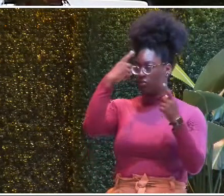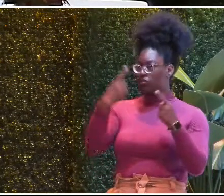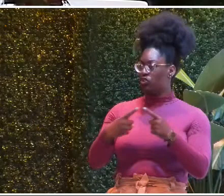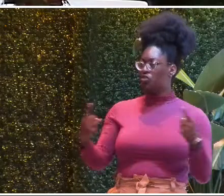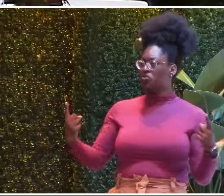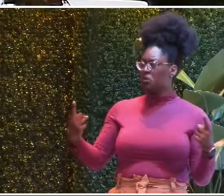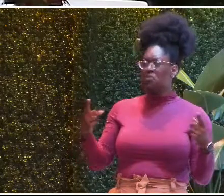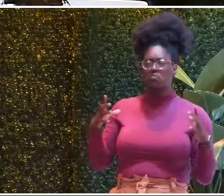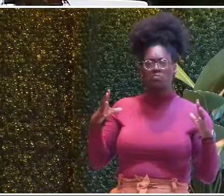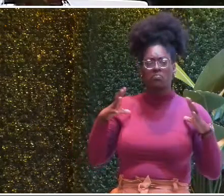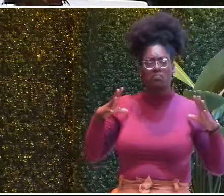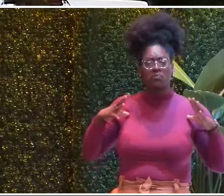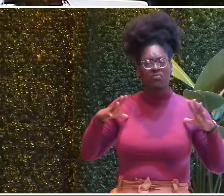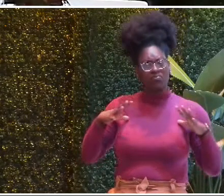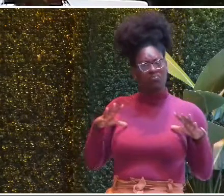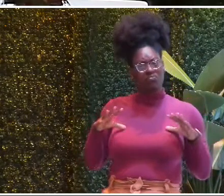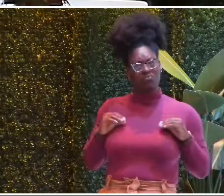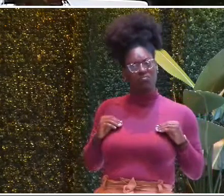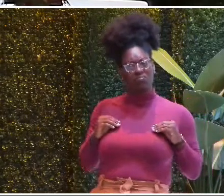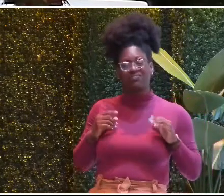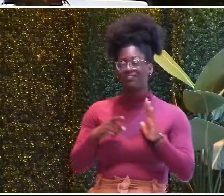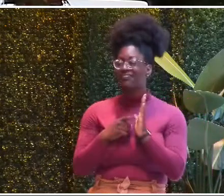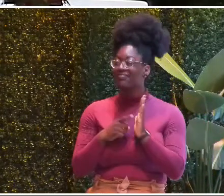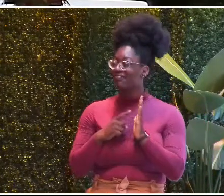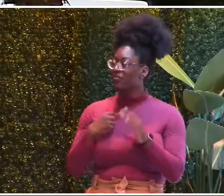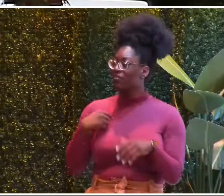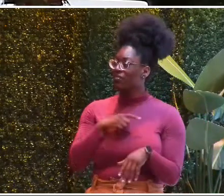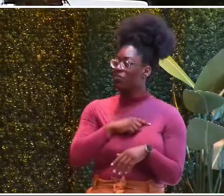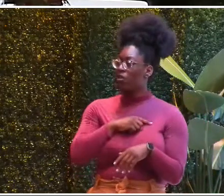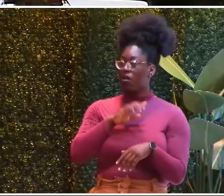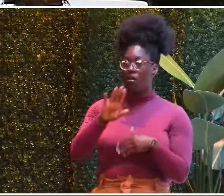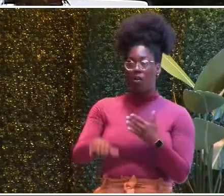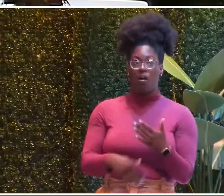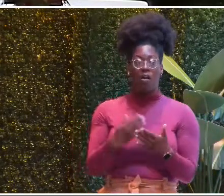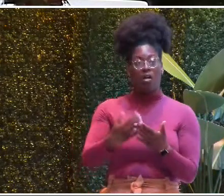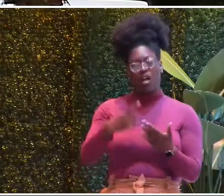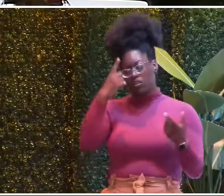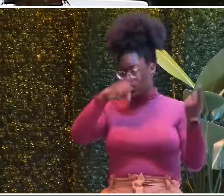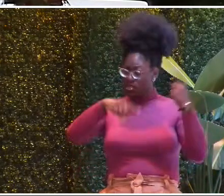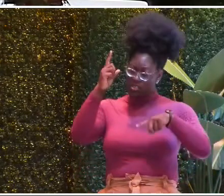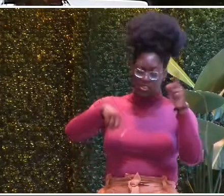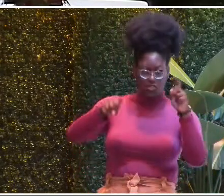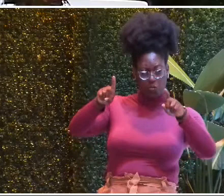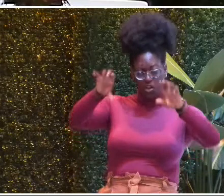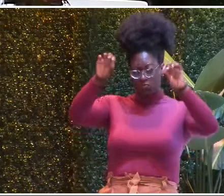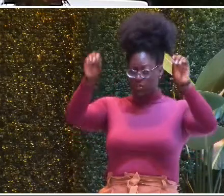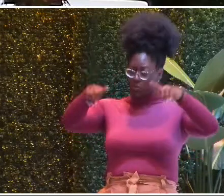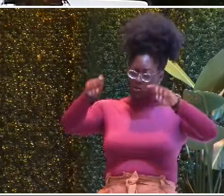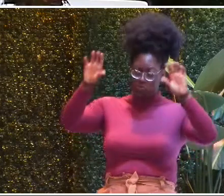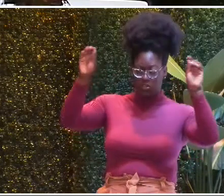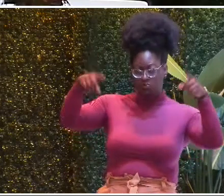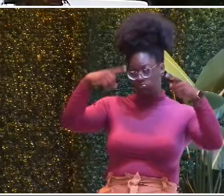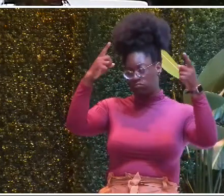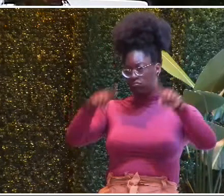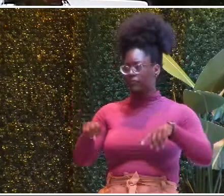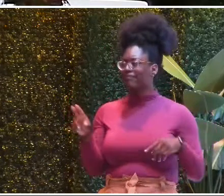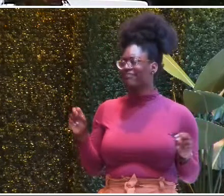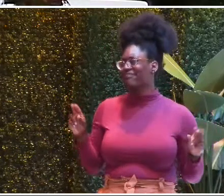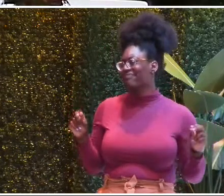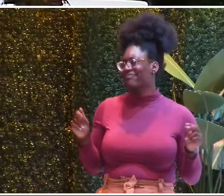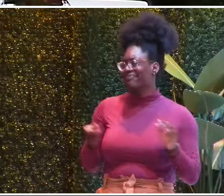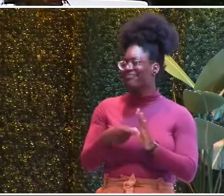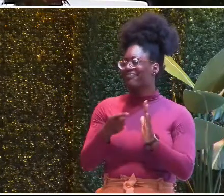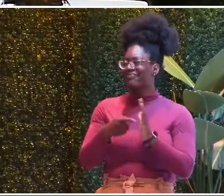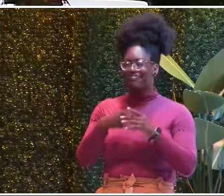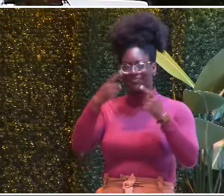workshops, there might be times where we don't all agree, and that is beautiful. That space for us to deepen our practice and our politics. And